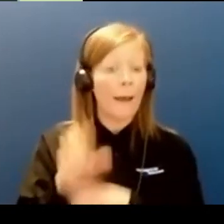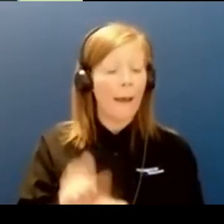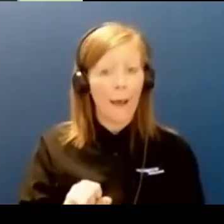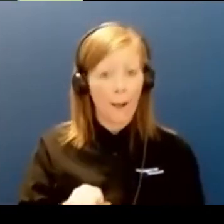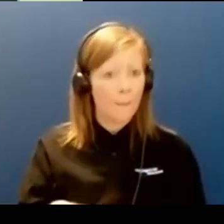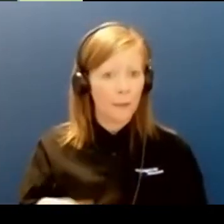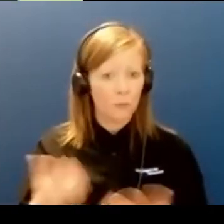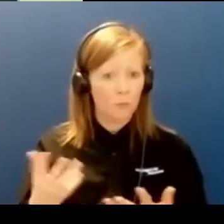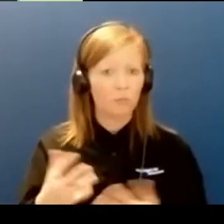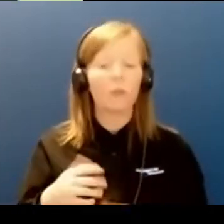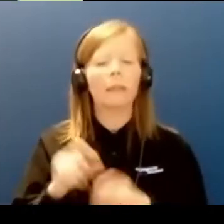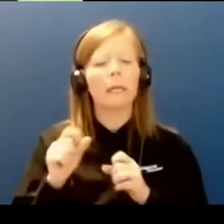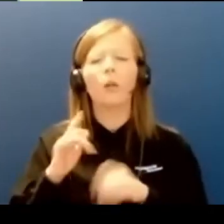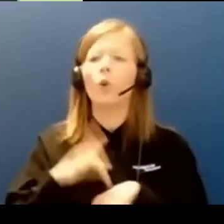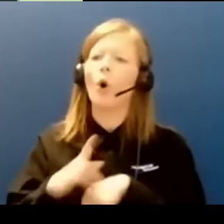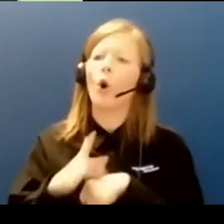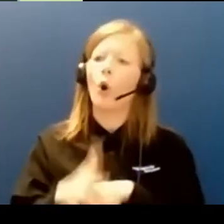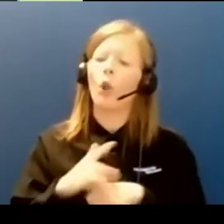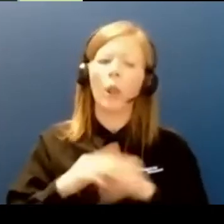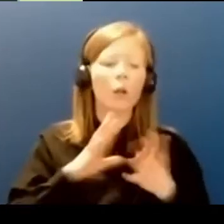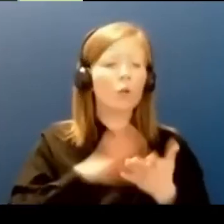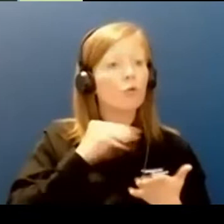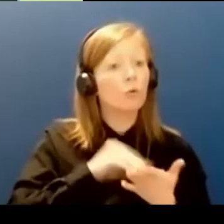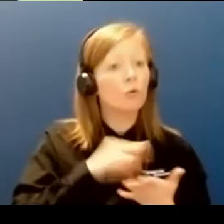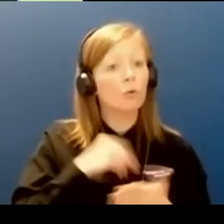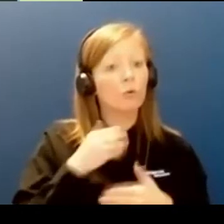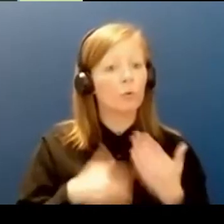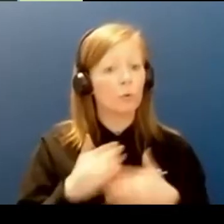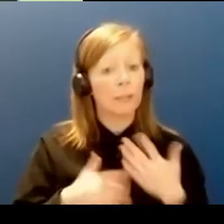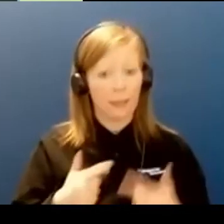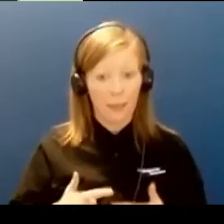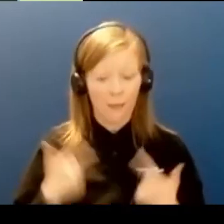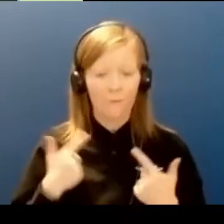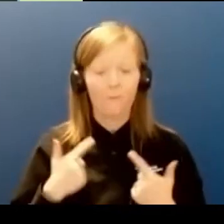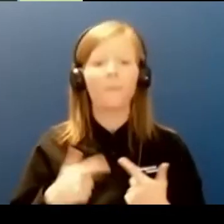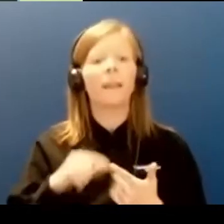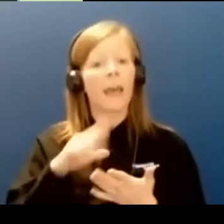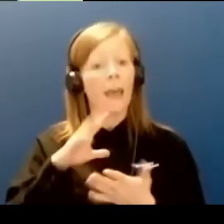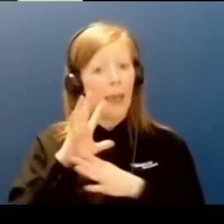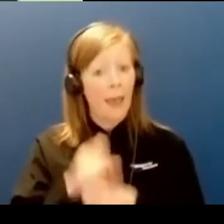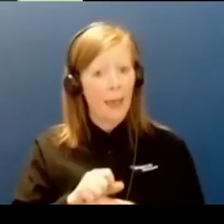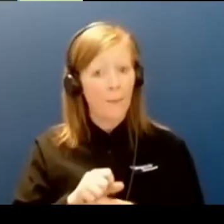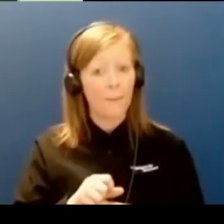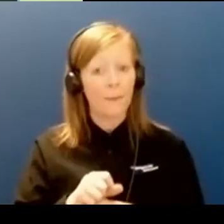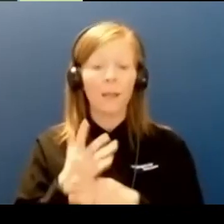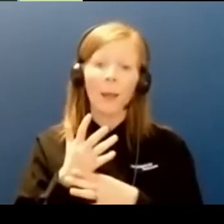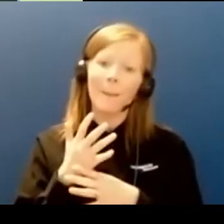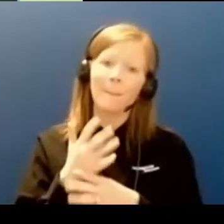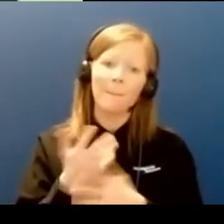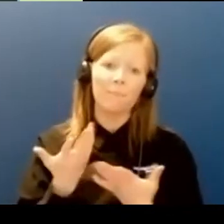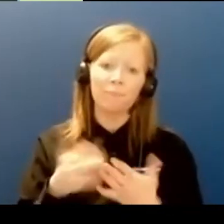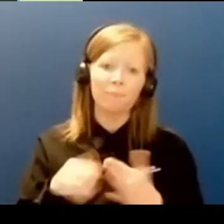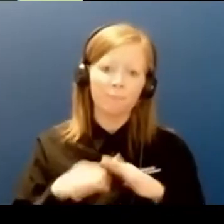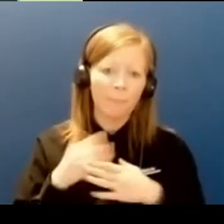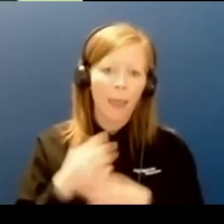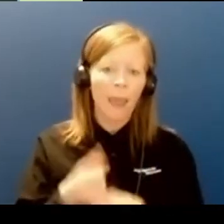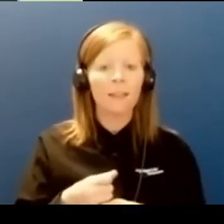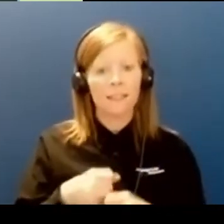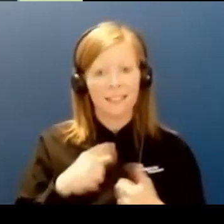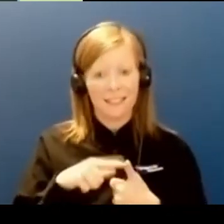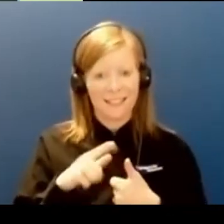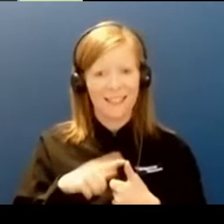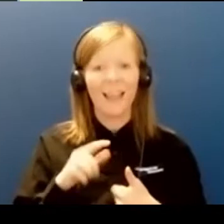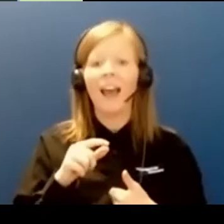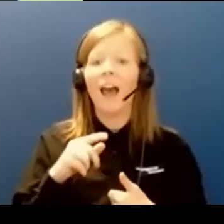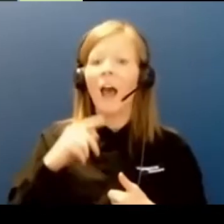can do. When we talk about habits, we talk about basically the use of the pacifiers and the